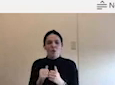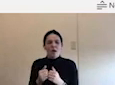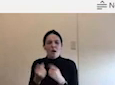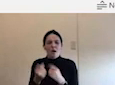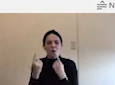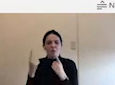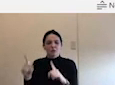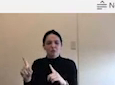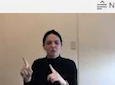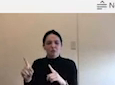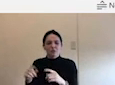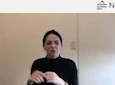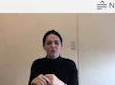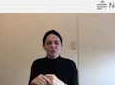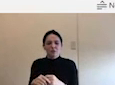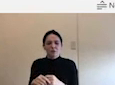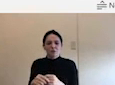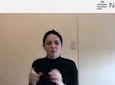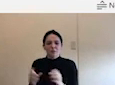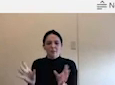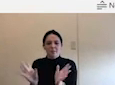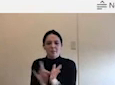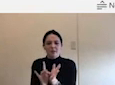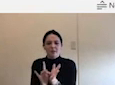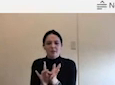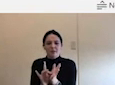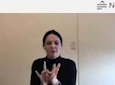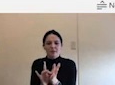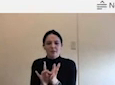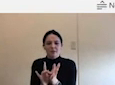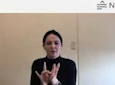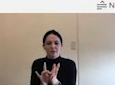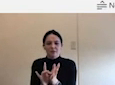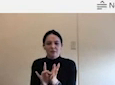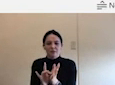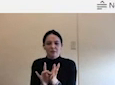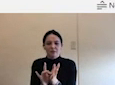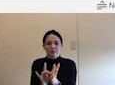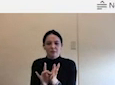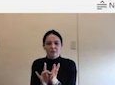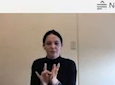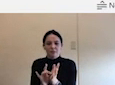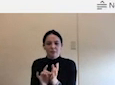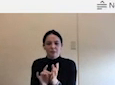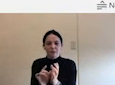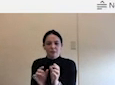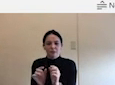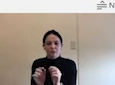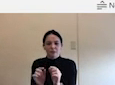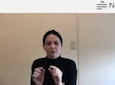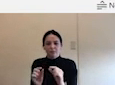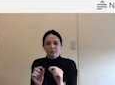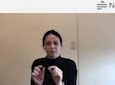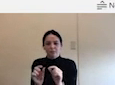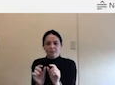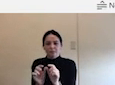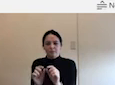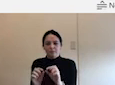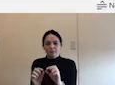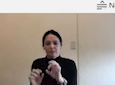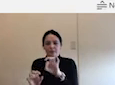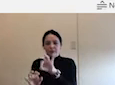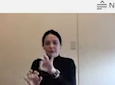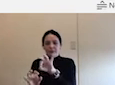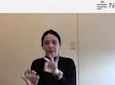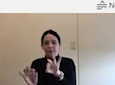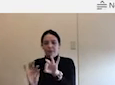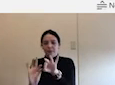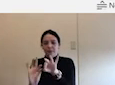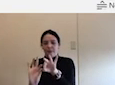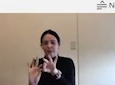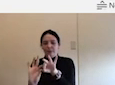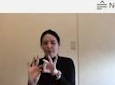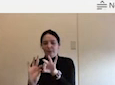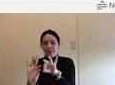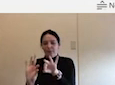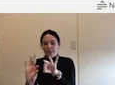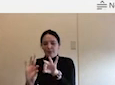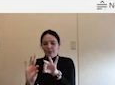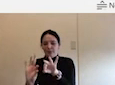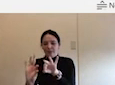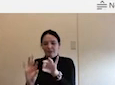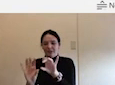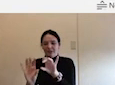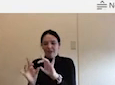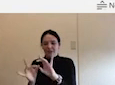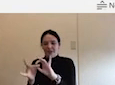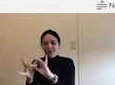magnets are protruding a little bit below the battery. So these magnets touch the wire and complete